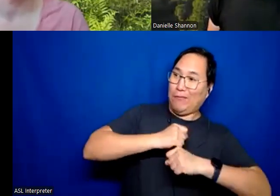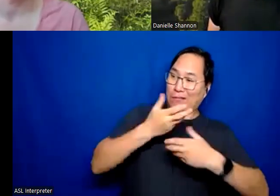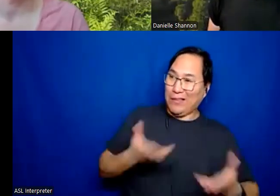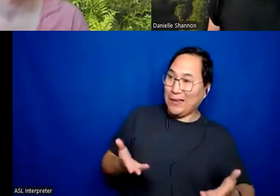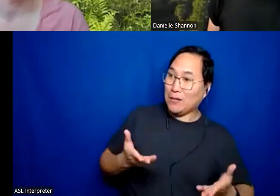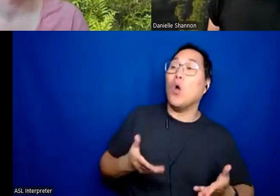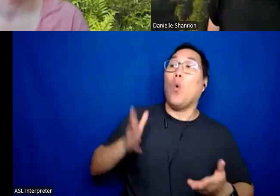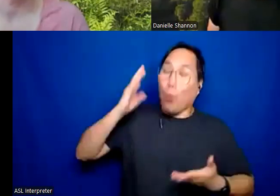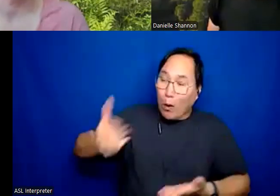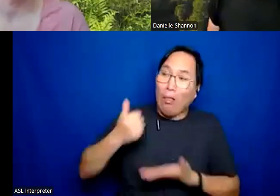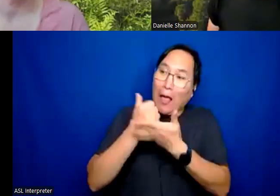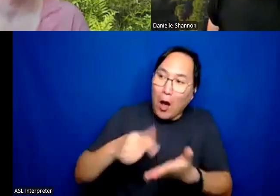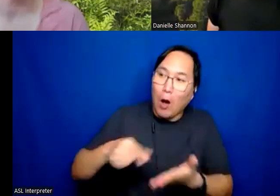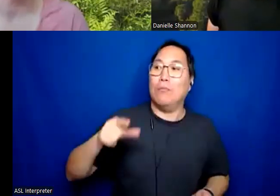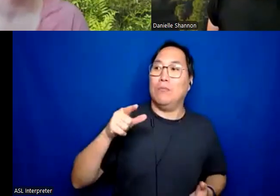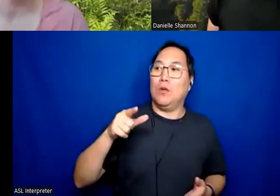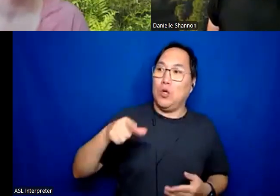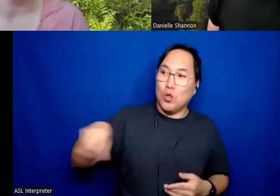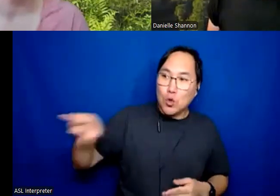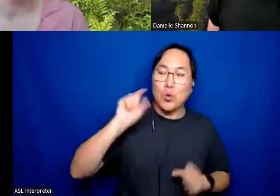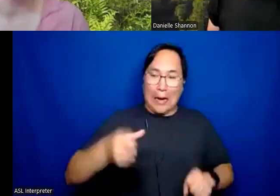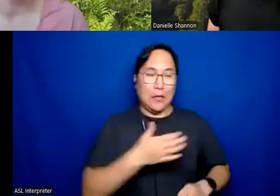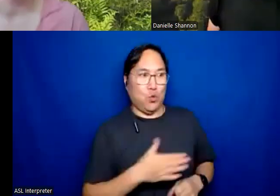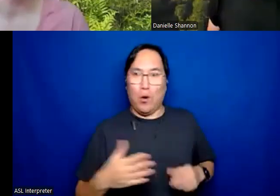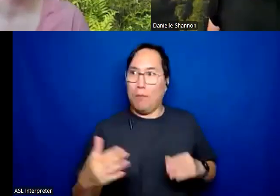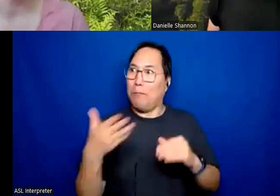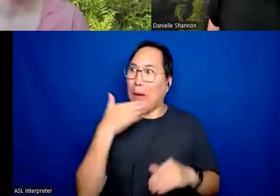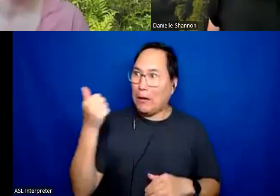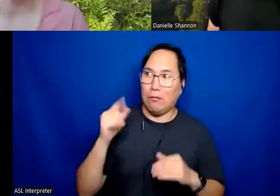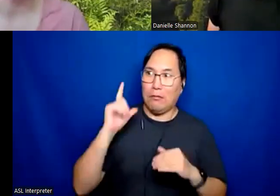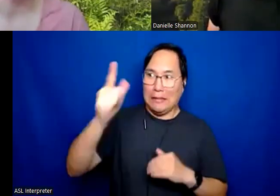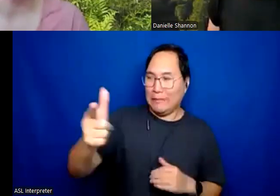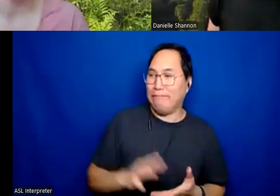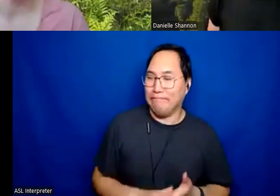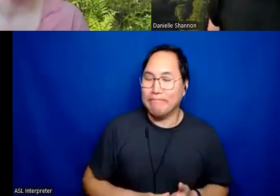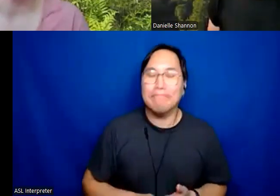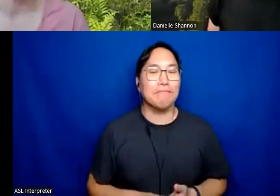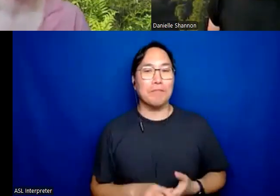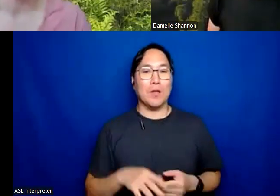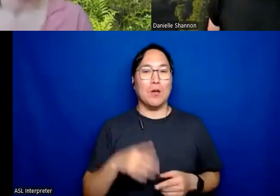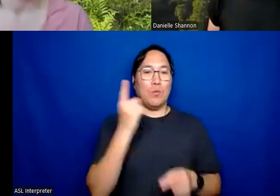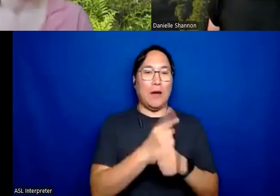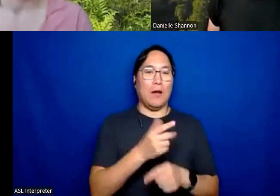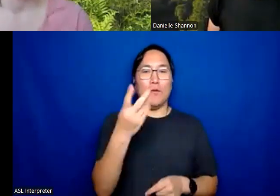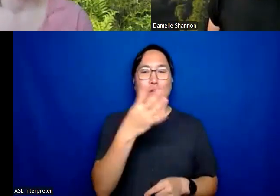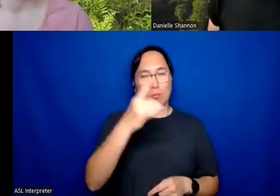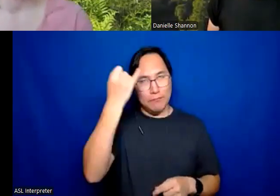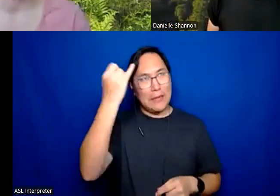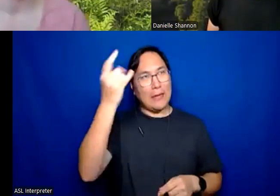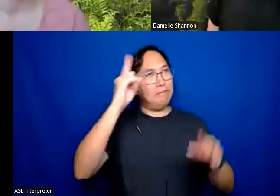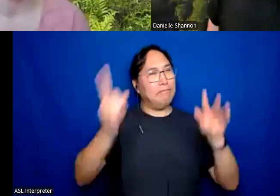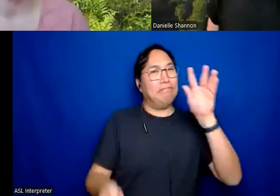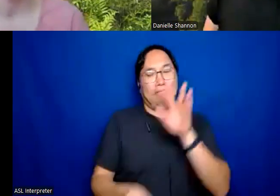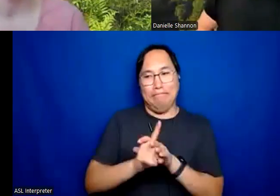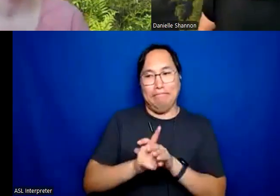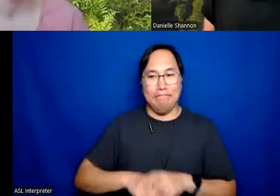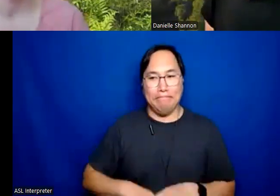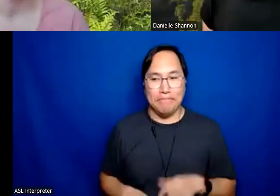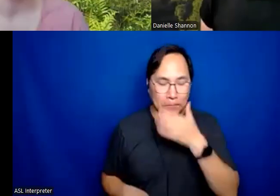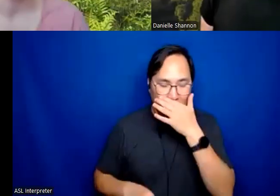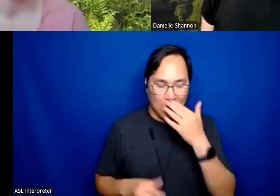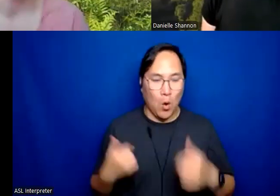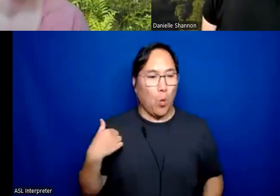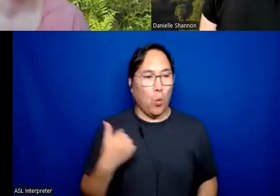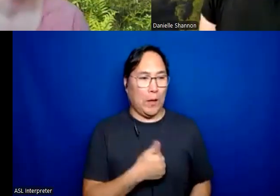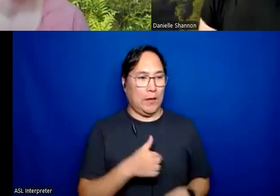Yeah, I appreciate that. So again, I'll let folks just join in here, but a couple things do come to mind. I mean, we decided